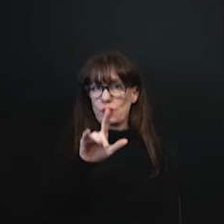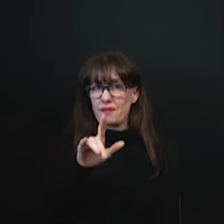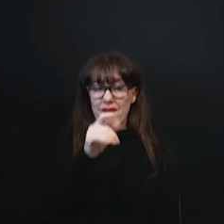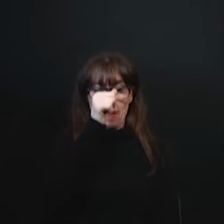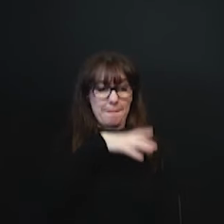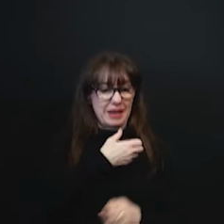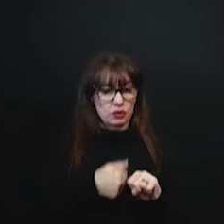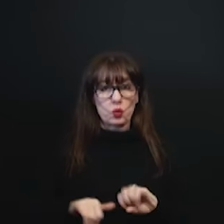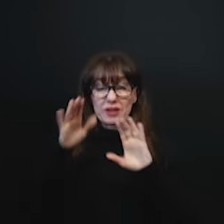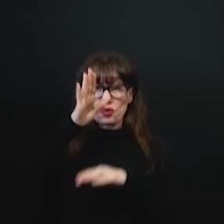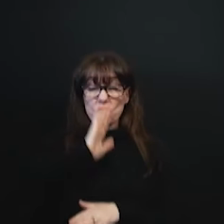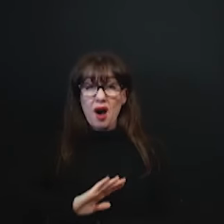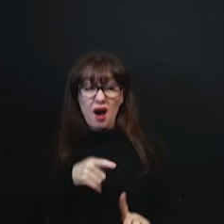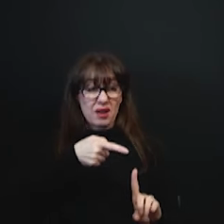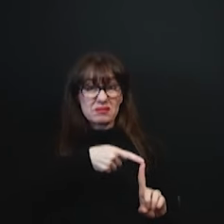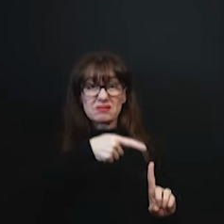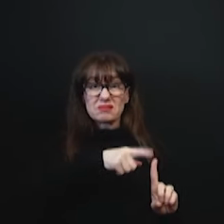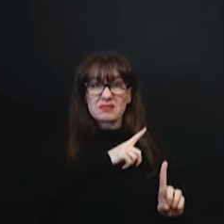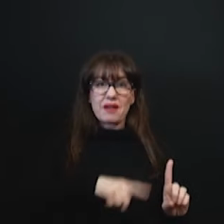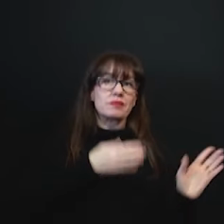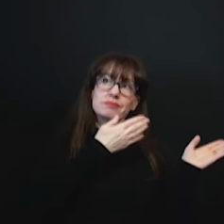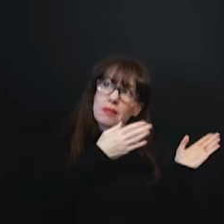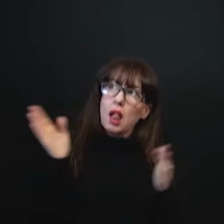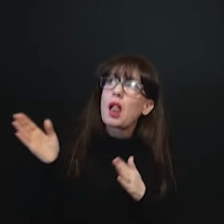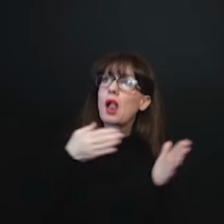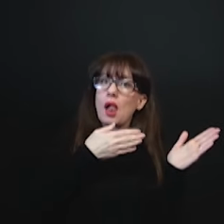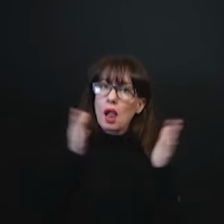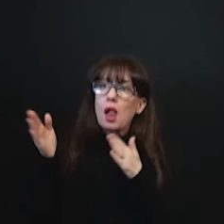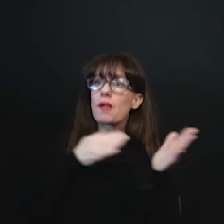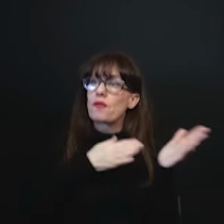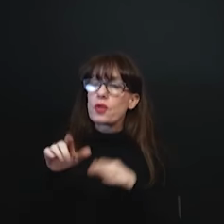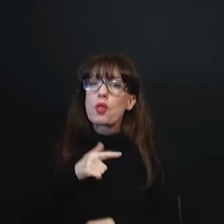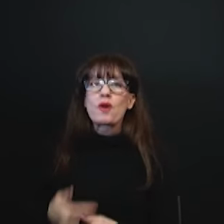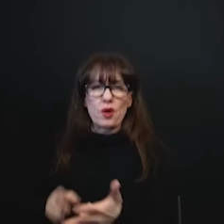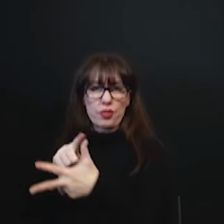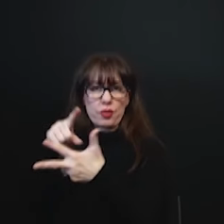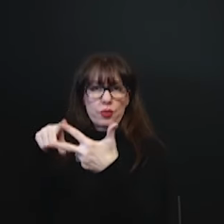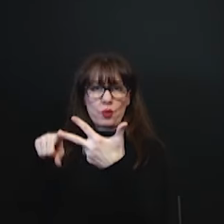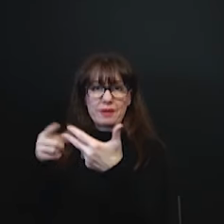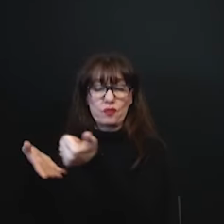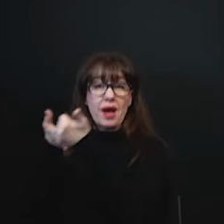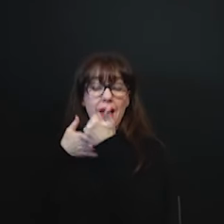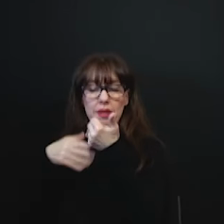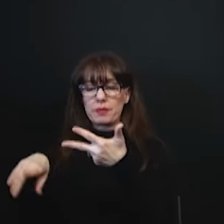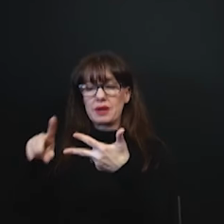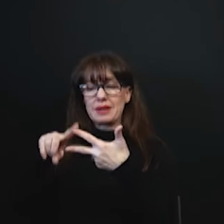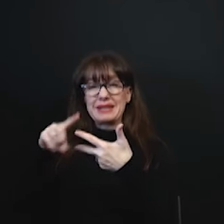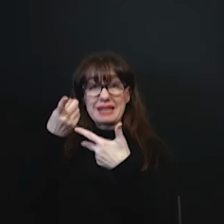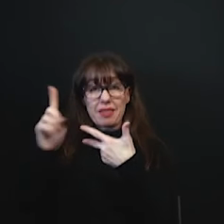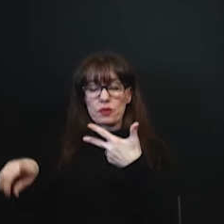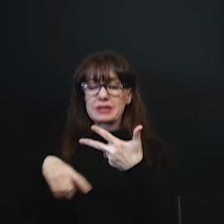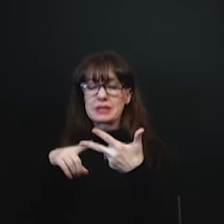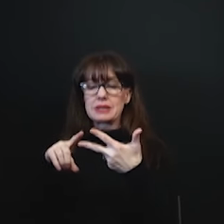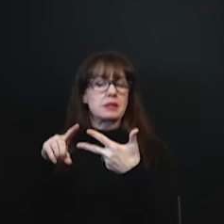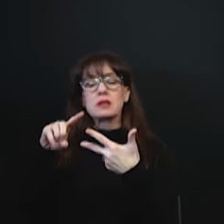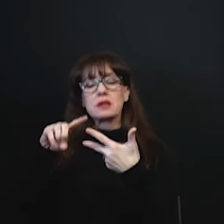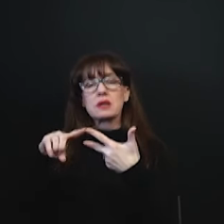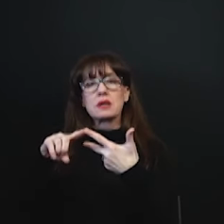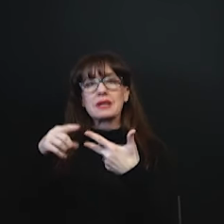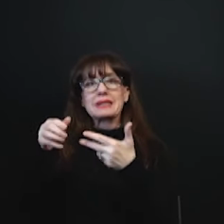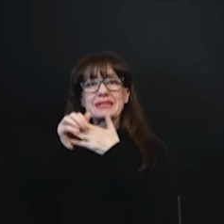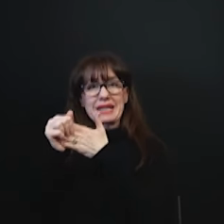surrendered to God, David consistently turned to the Lord for three things. He turned to the Lord for help and deliverance. He turned to the Lord